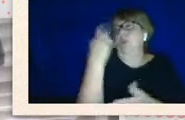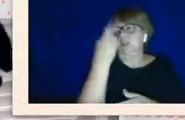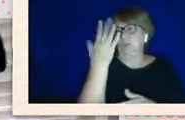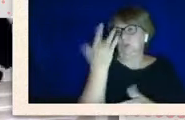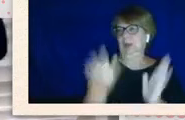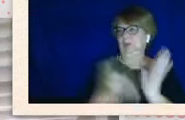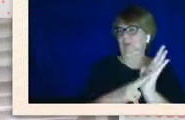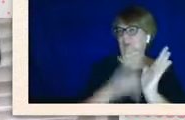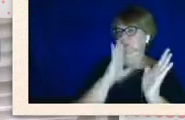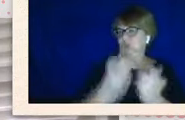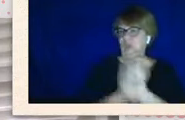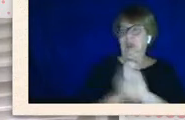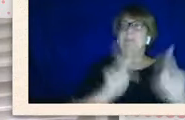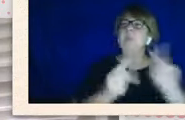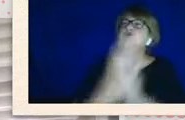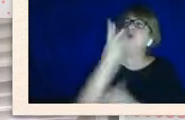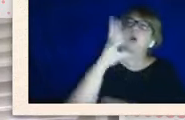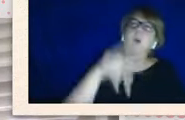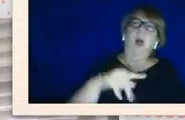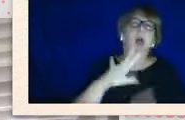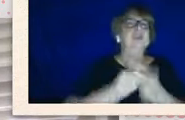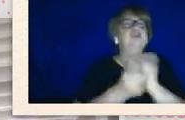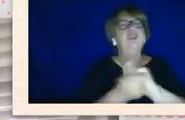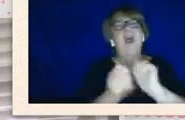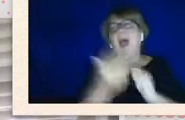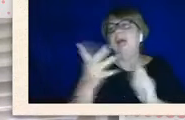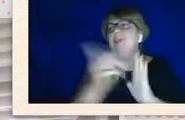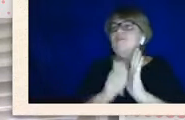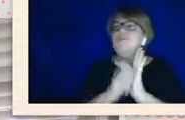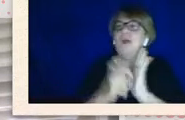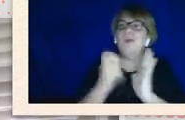grow up. People change how they wrote their signature when they were 17.